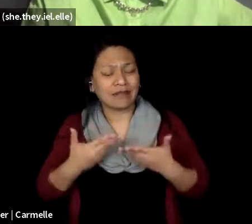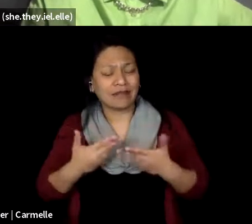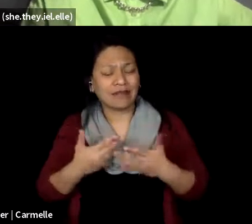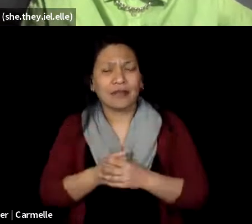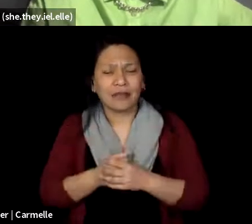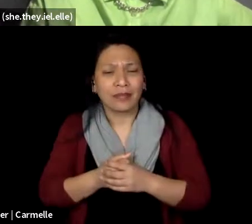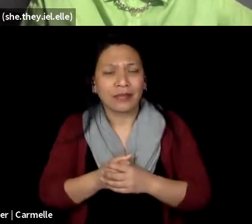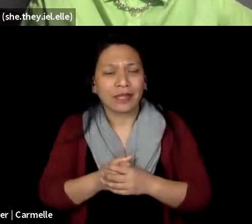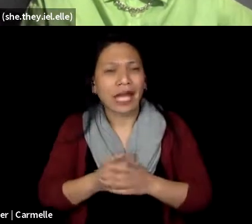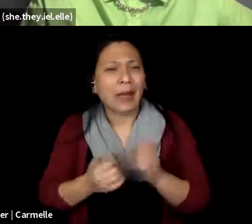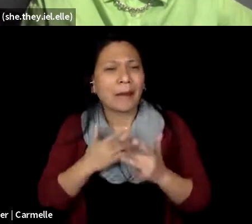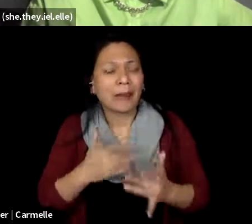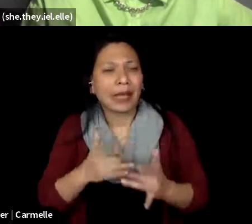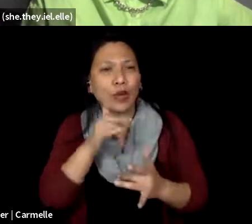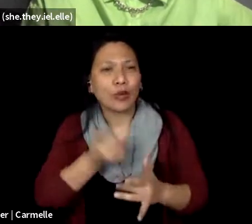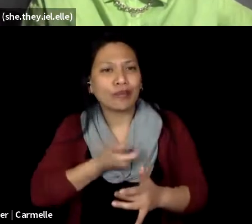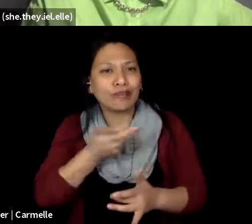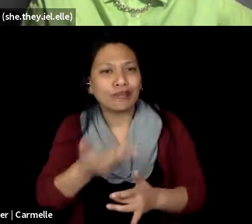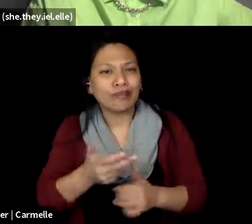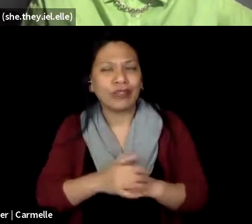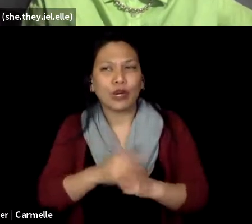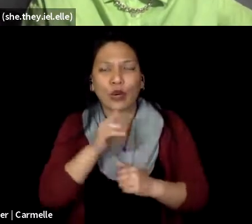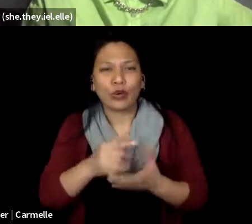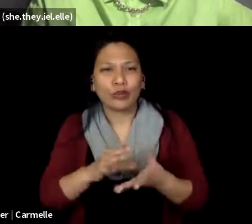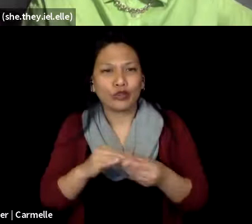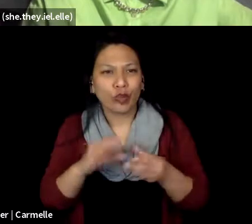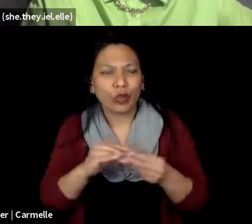are marginalized, racialized artists and